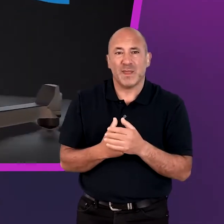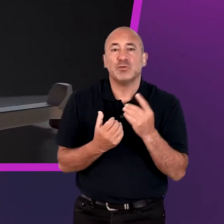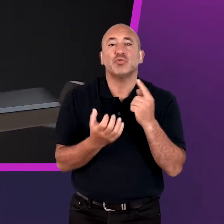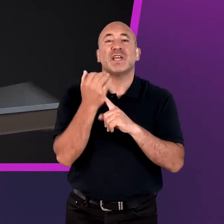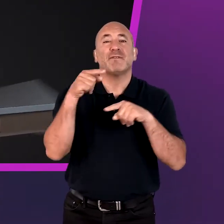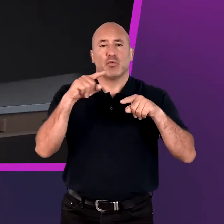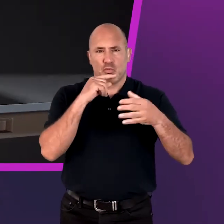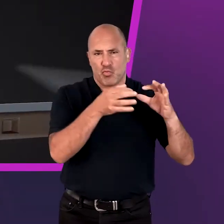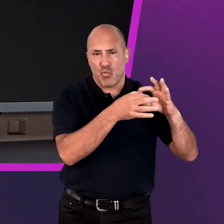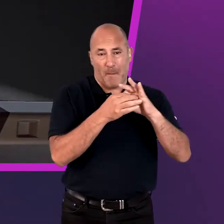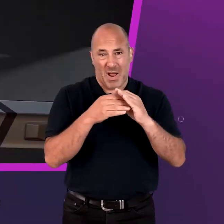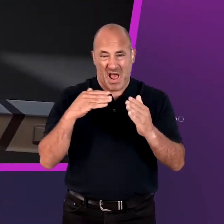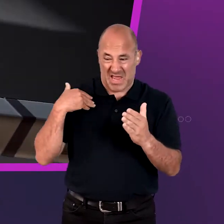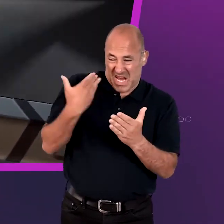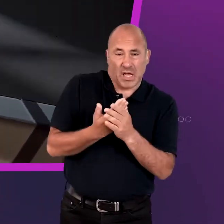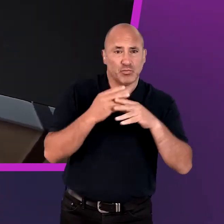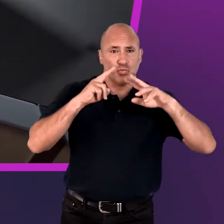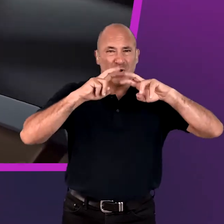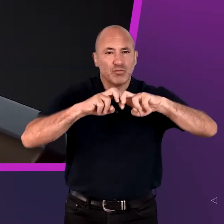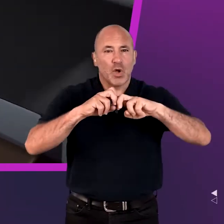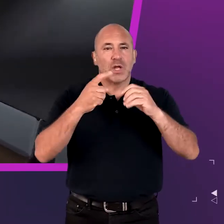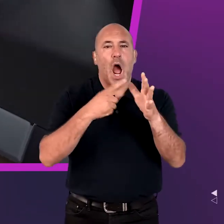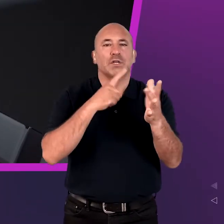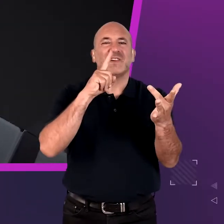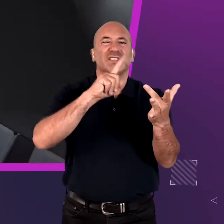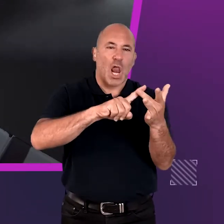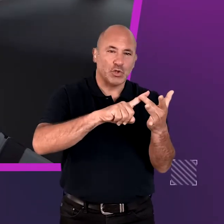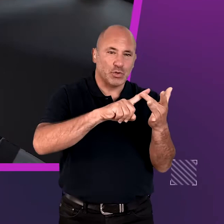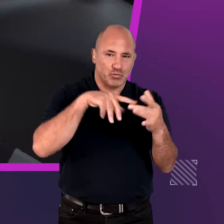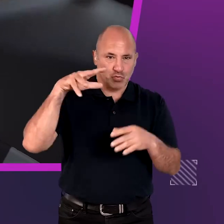To achieve this, Prometheus will combine the latest